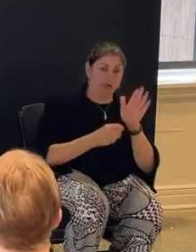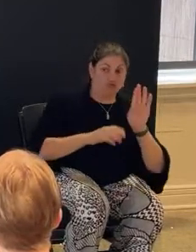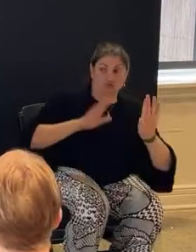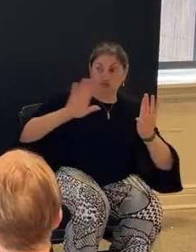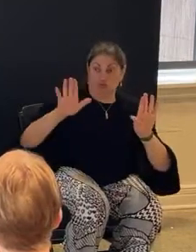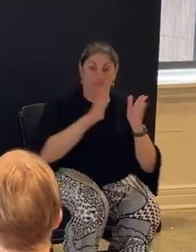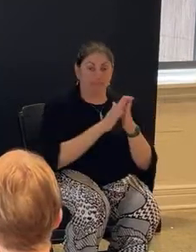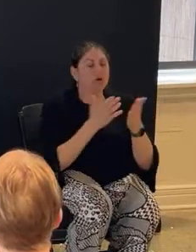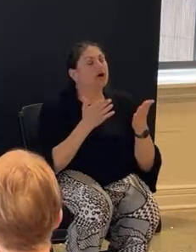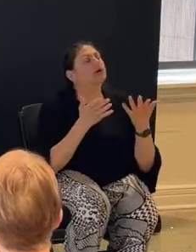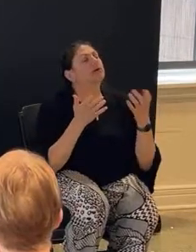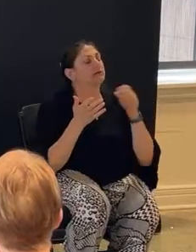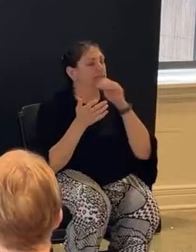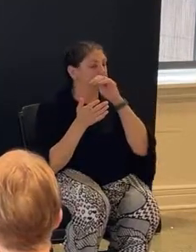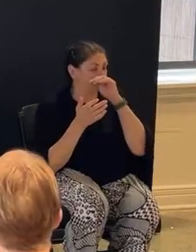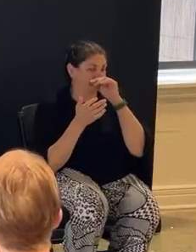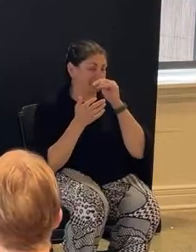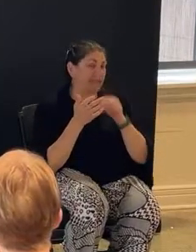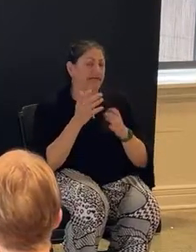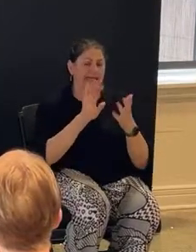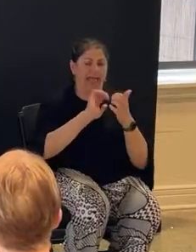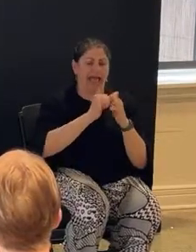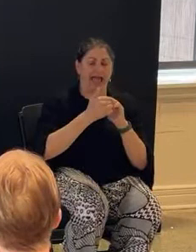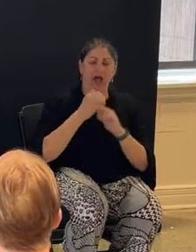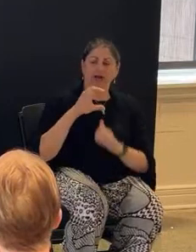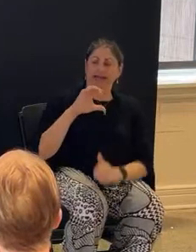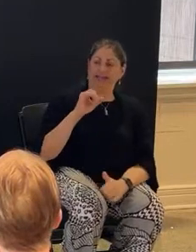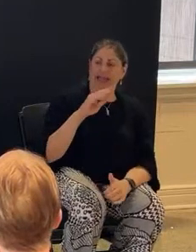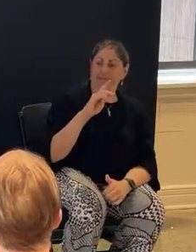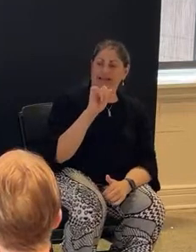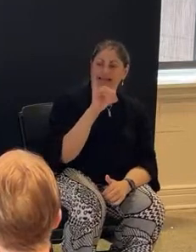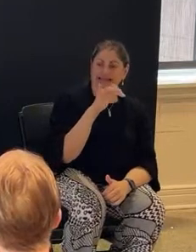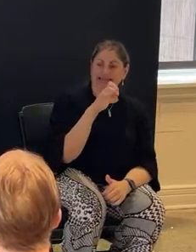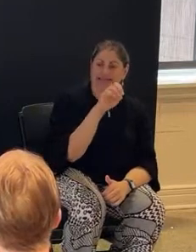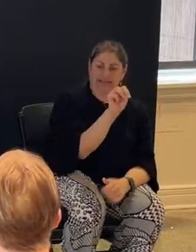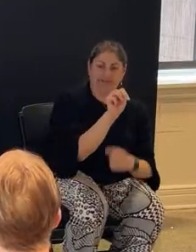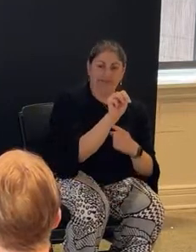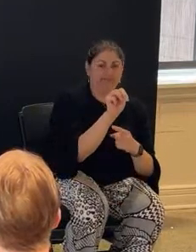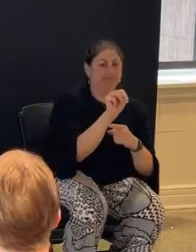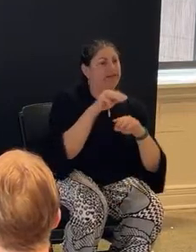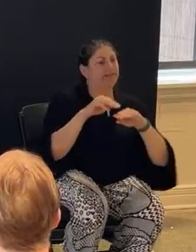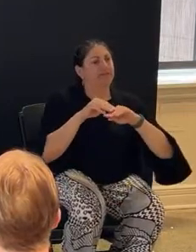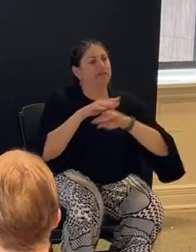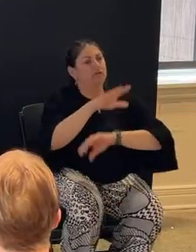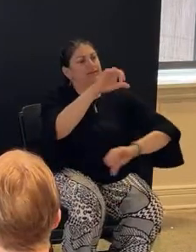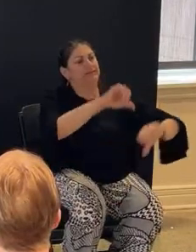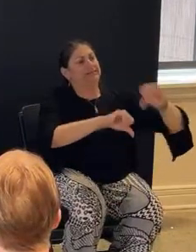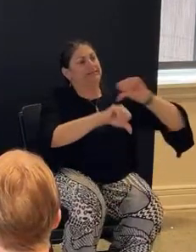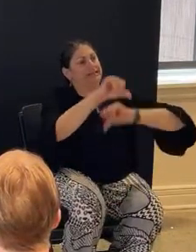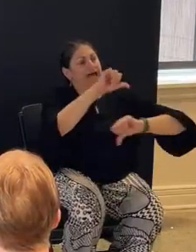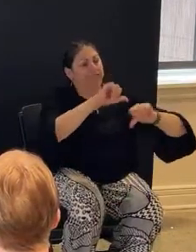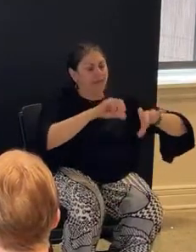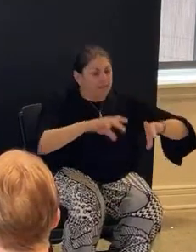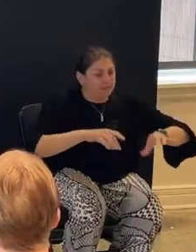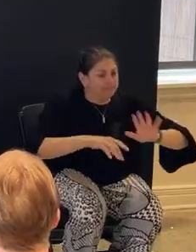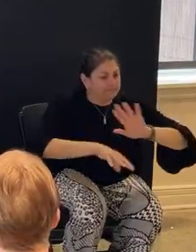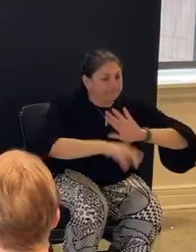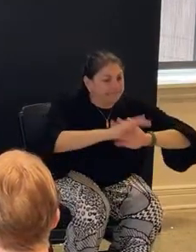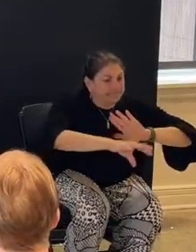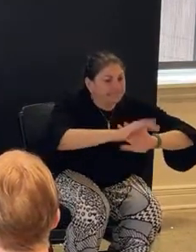of sort of the way that capitalism has influenced the scientific discoveries. You know, we talked